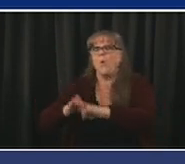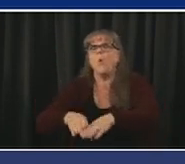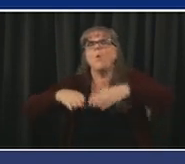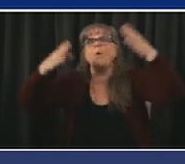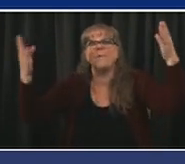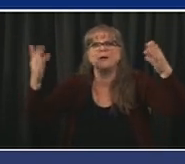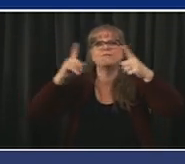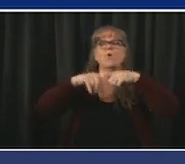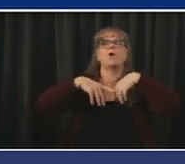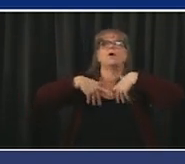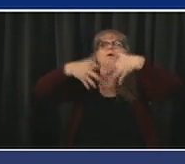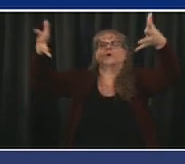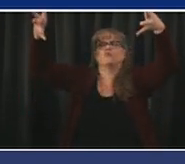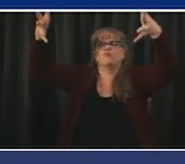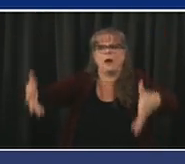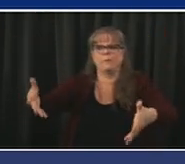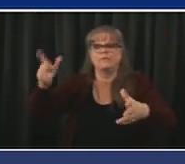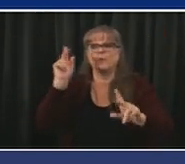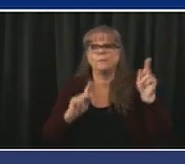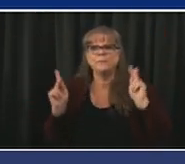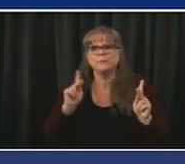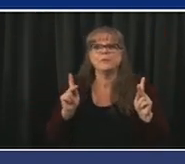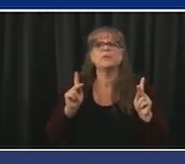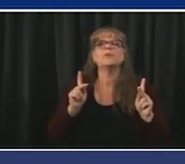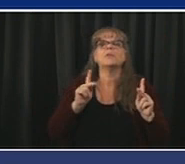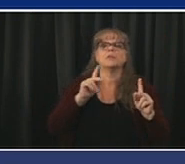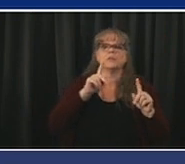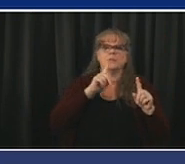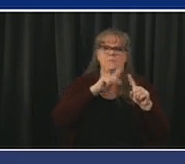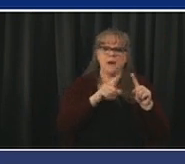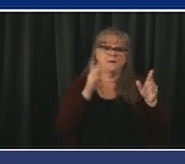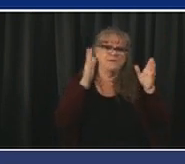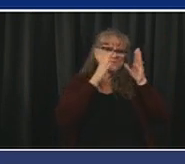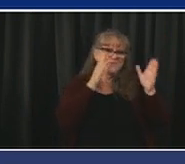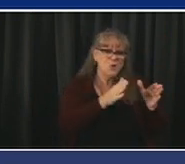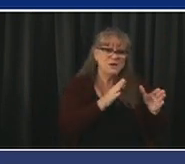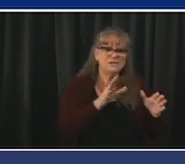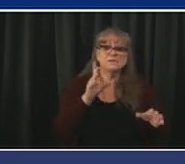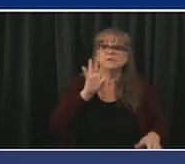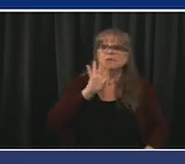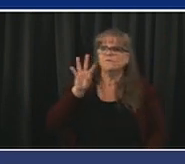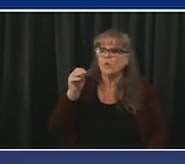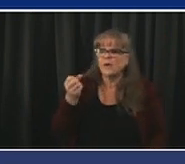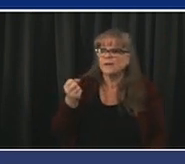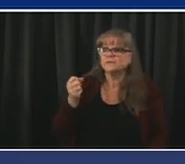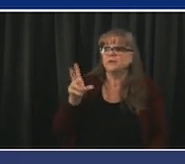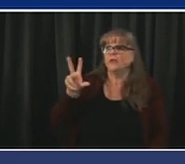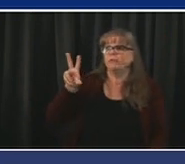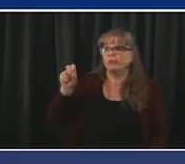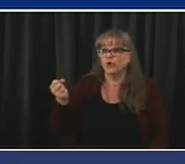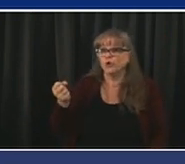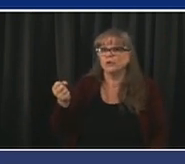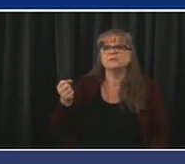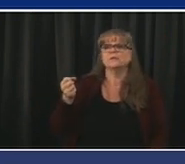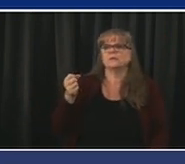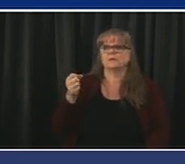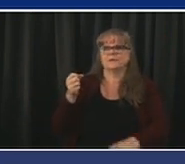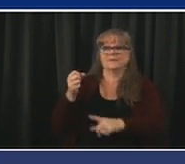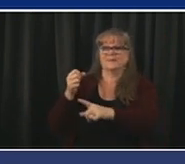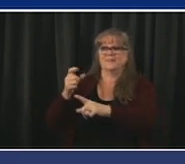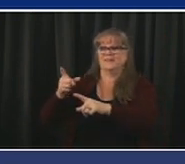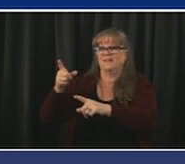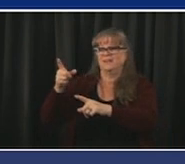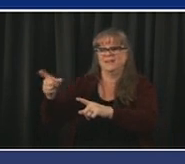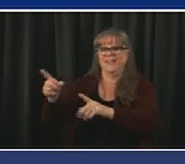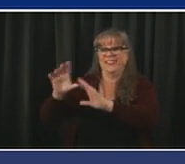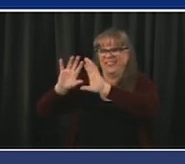up, depending on quantities. But this is the last of this very difficult work of trying to figure out by occupation, because every Coloradan